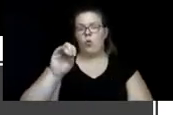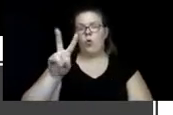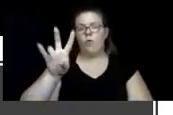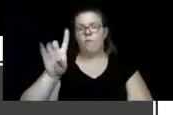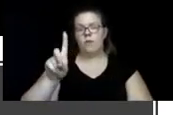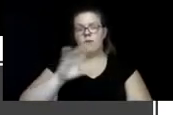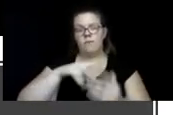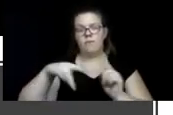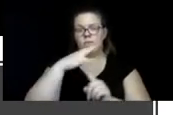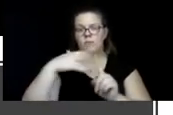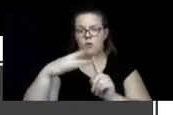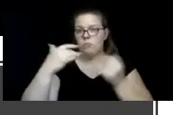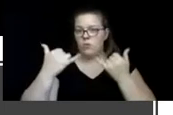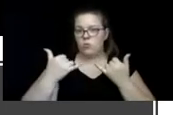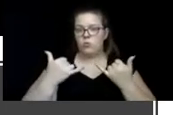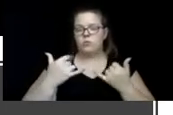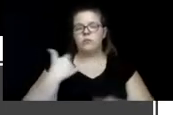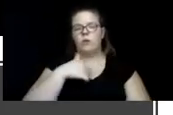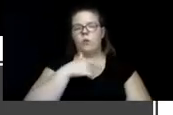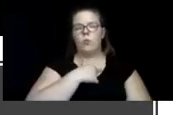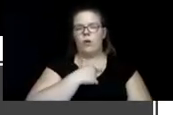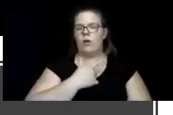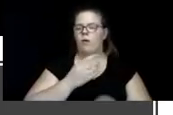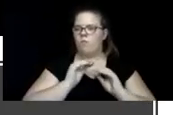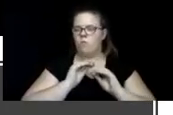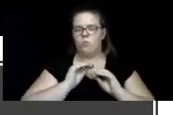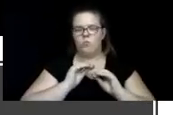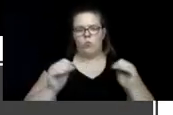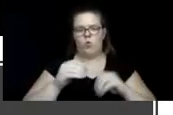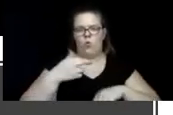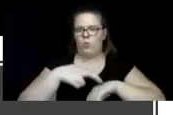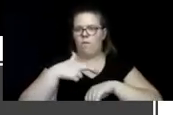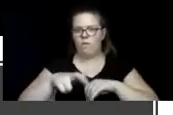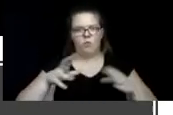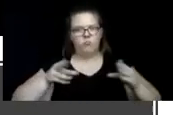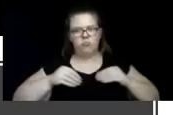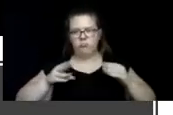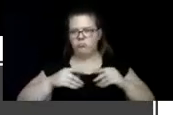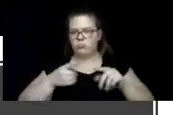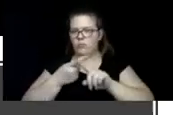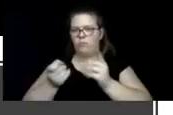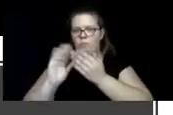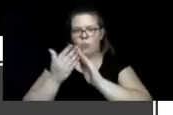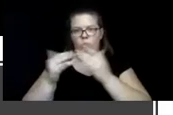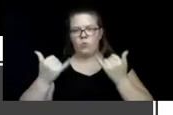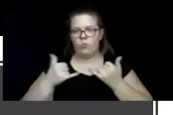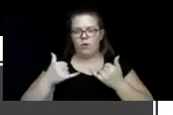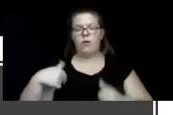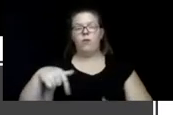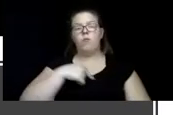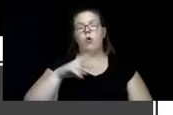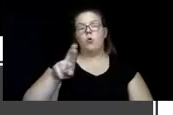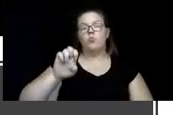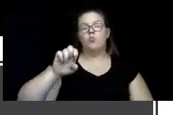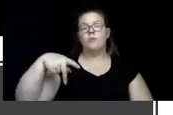currently, we are taking no referrals from the community. Our respite program has